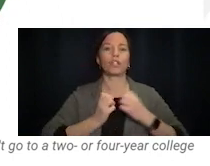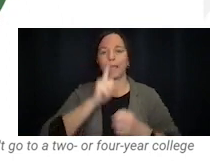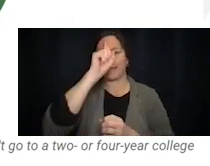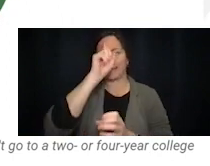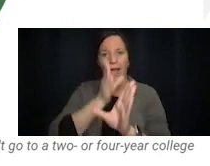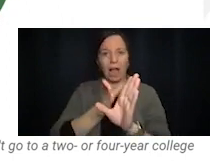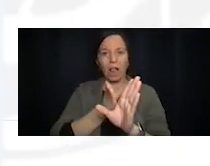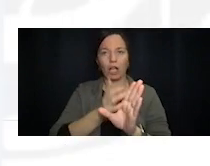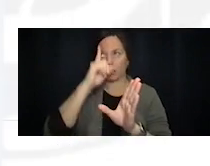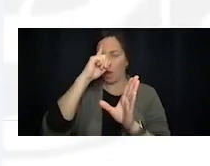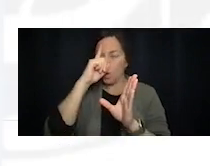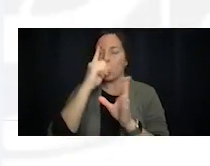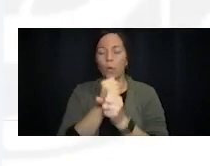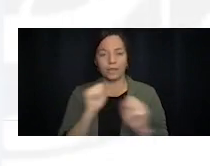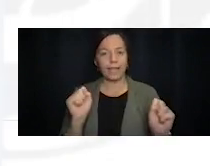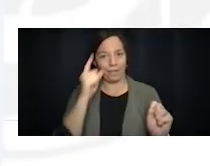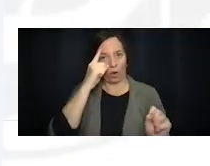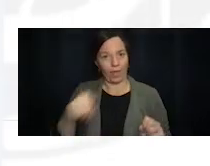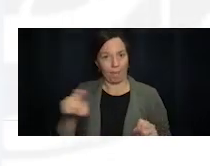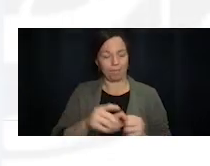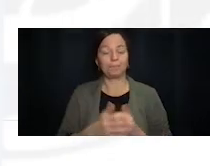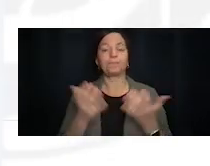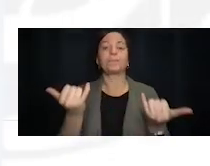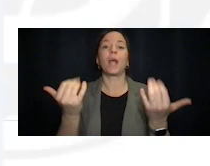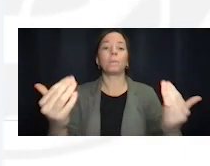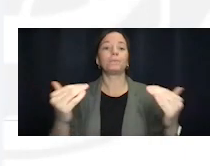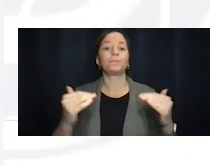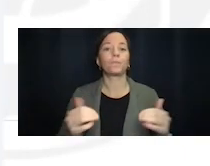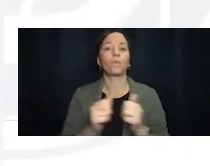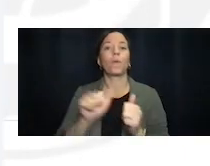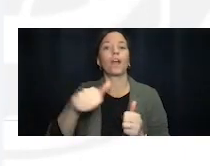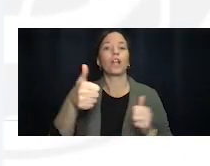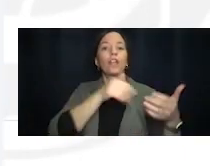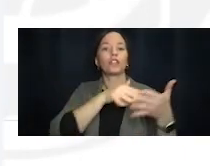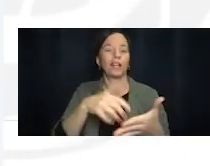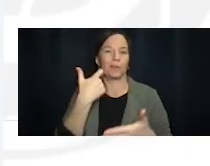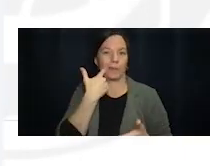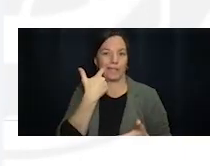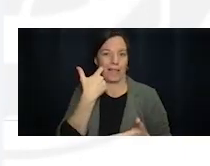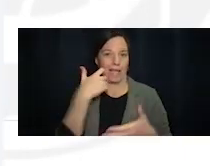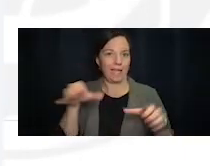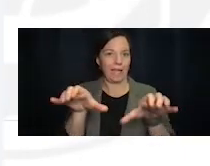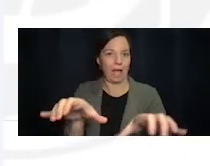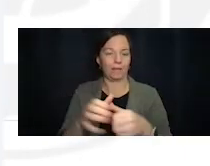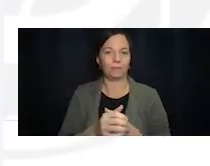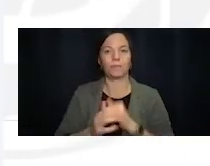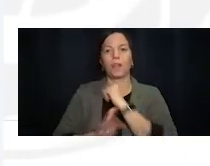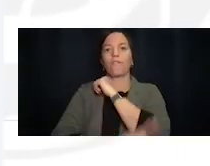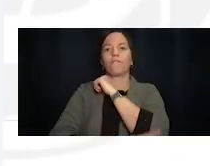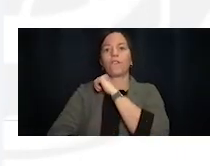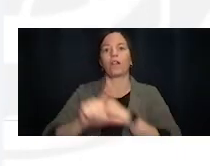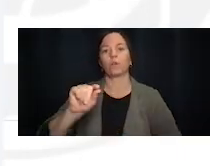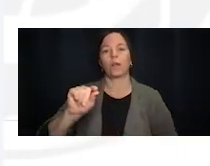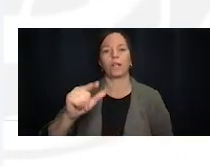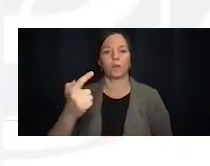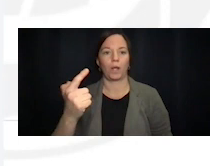them. Continuing on then with another study that was recently done, this was in fall of 2021, a